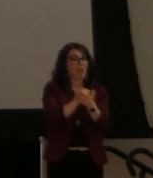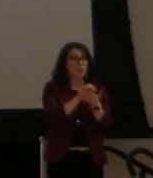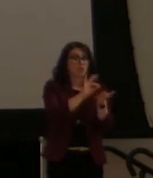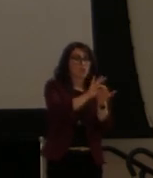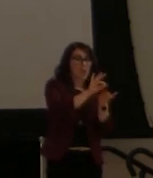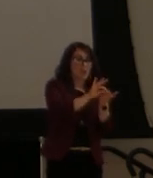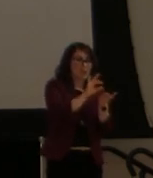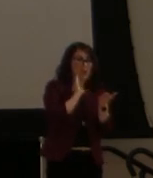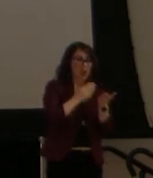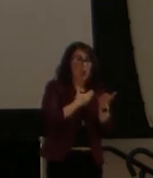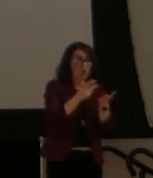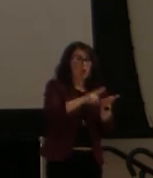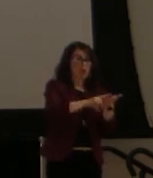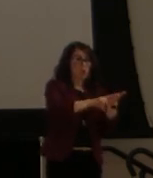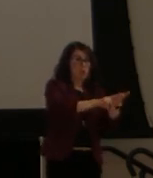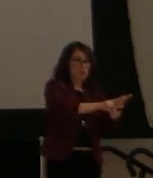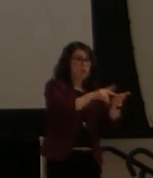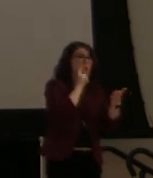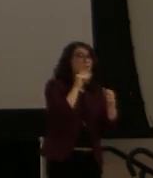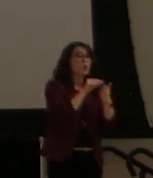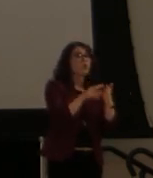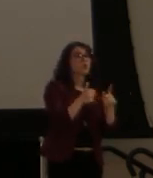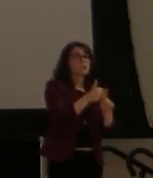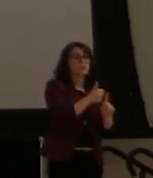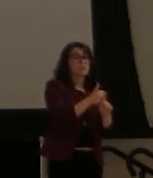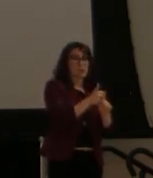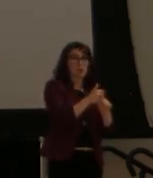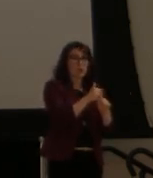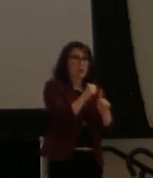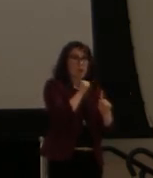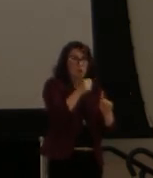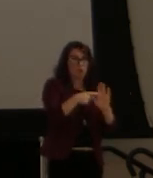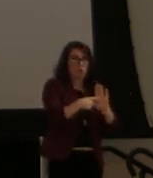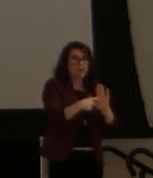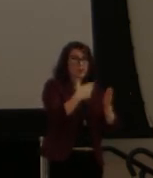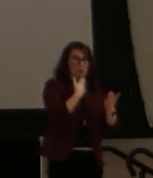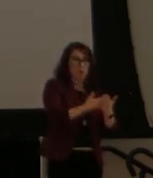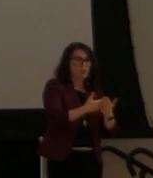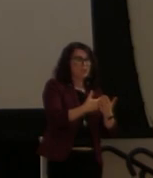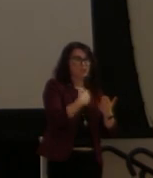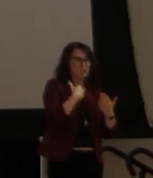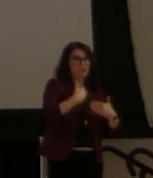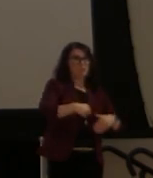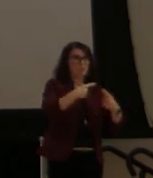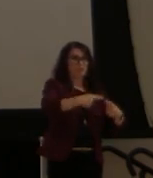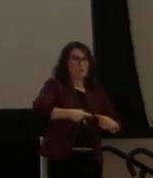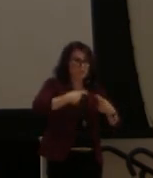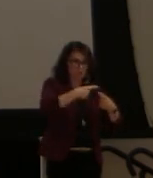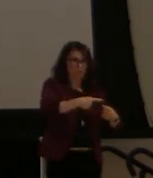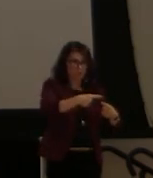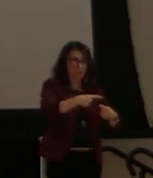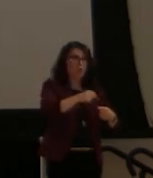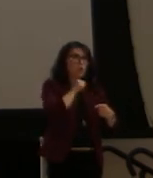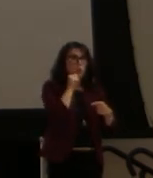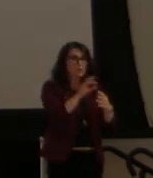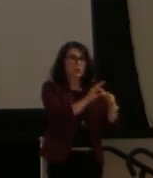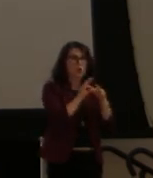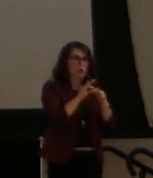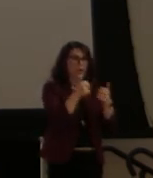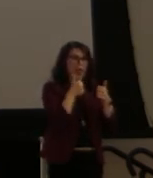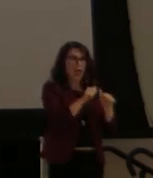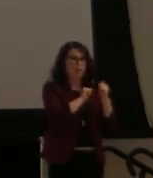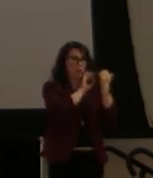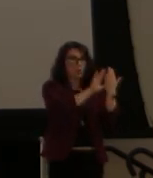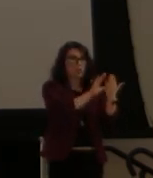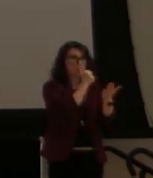of underrepresented students was cumbersome to say the least. And there was not coordinated efforts to review across the Academic